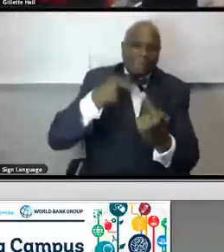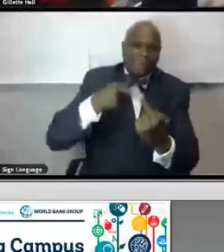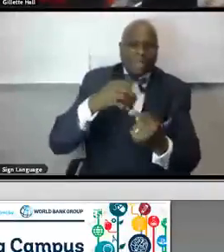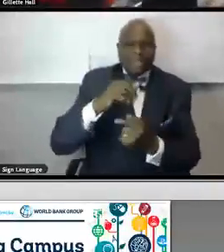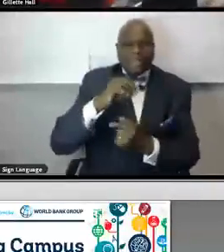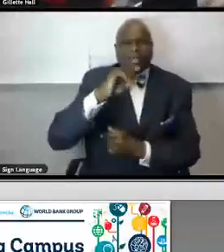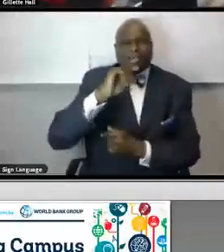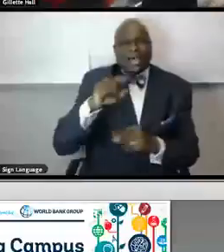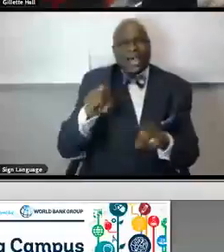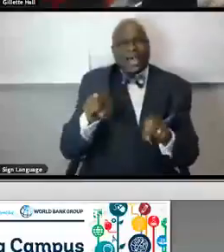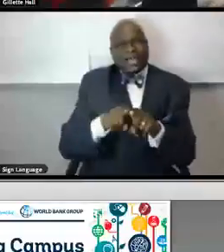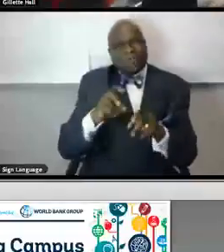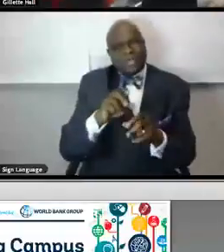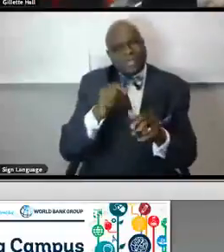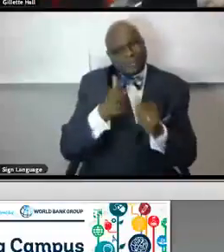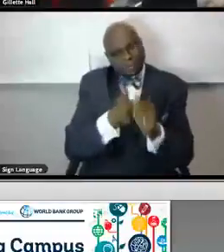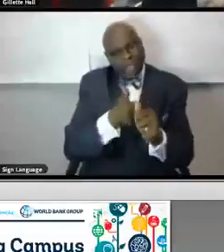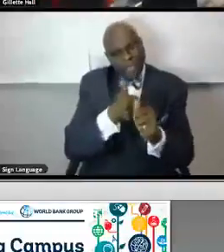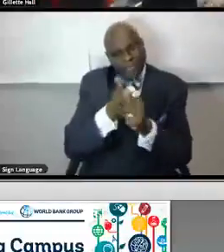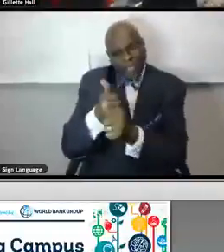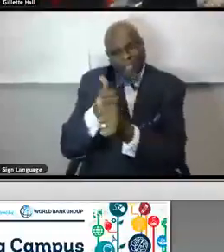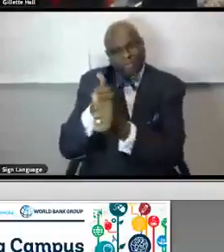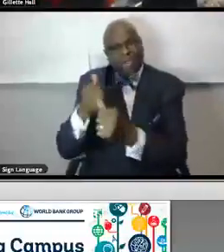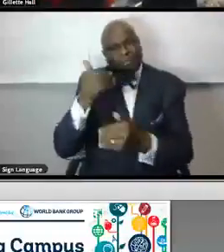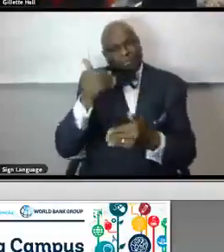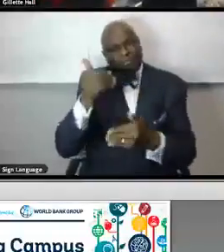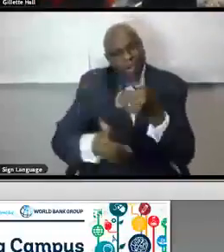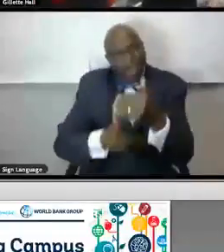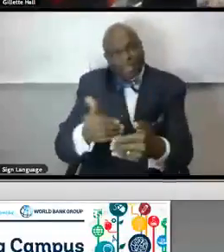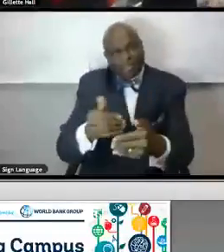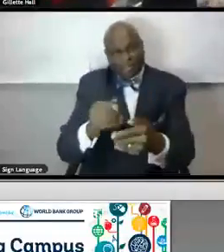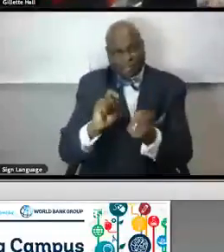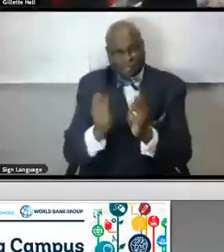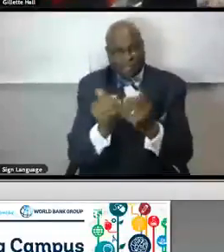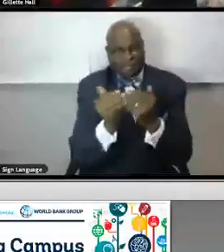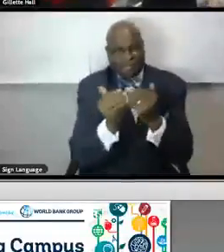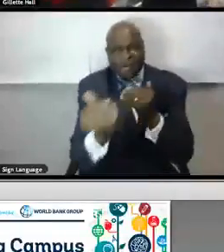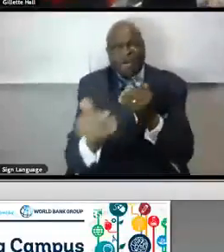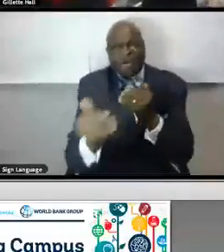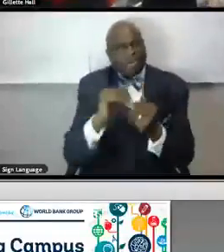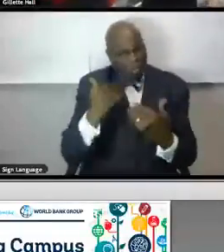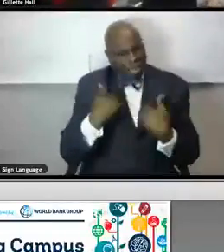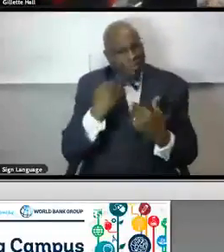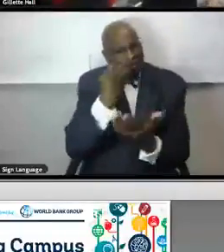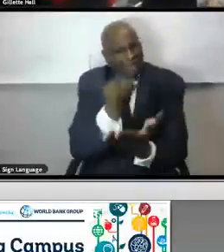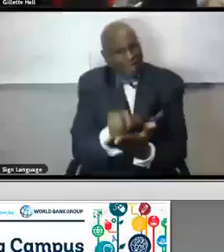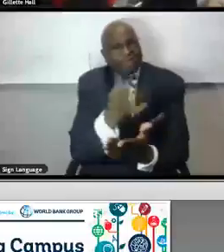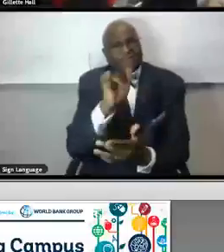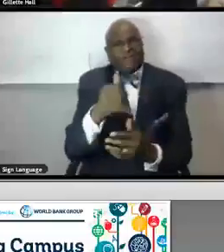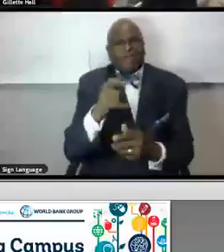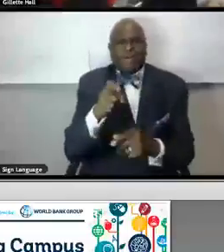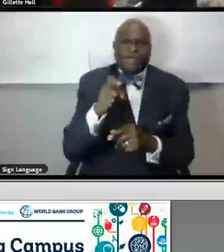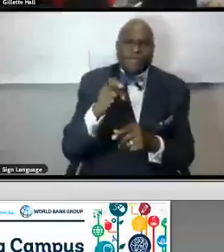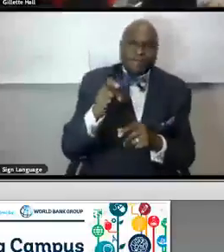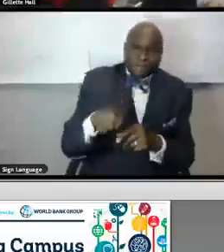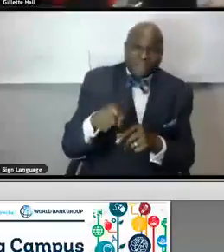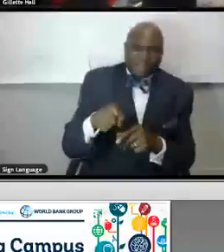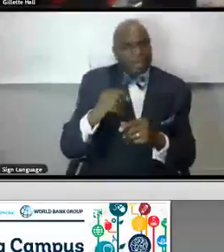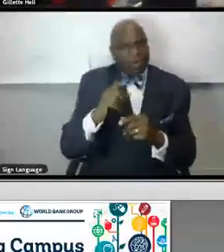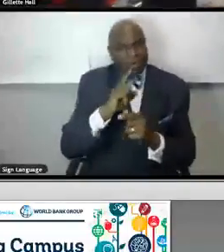is as we track progress or change going forward, do we have the evidence that we need? By